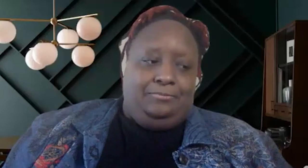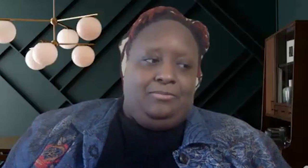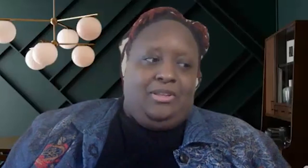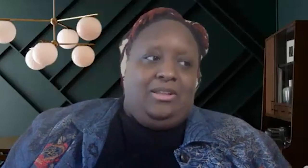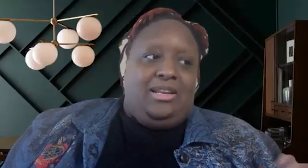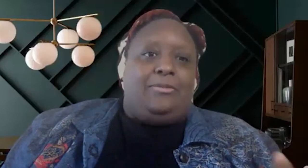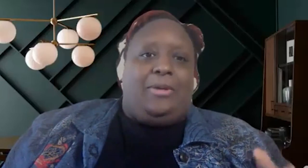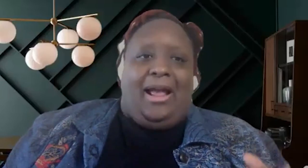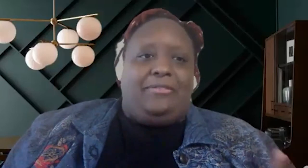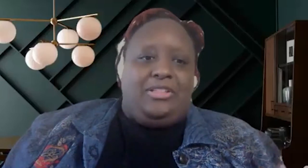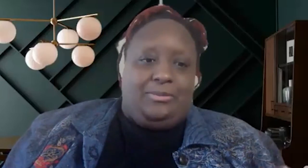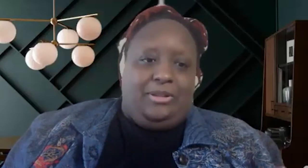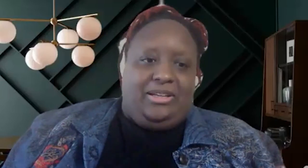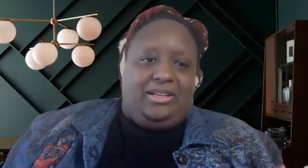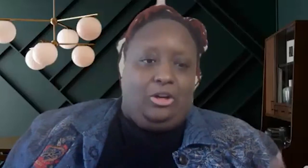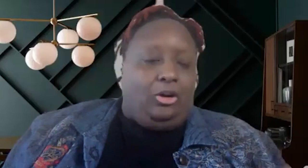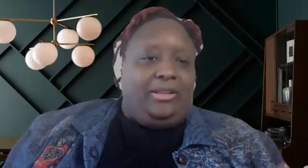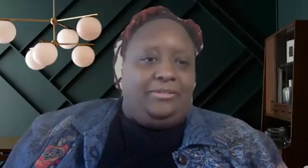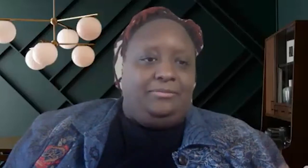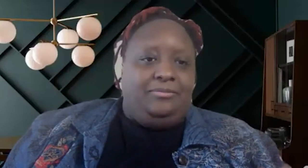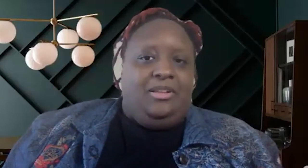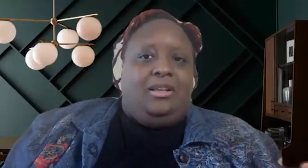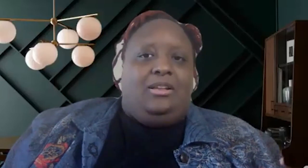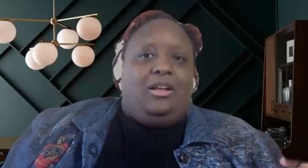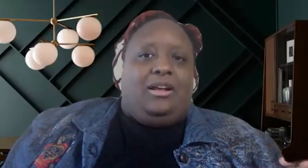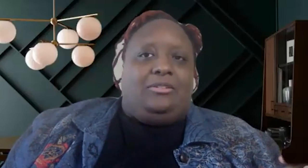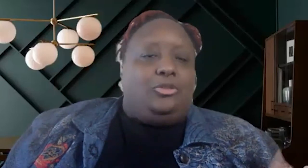1 in 3 Native people have a disability currently.